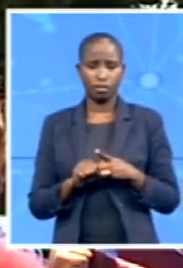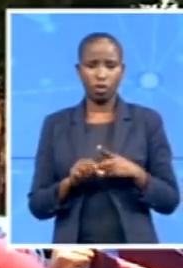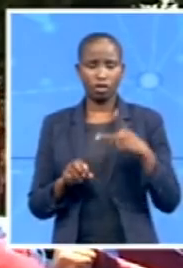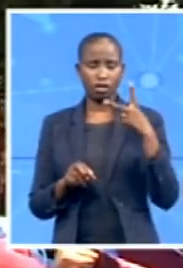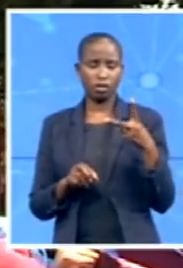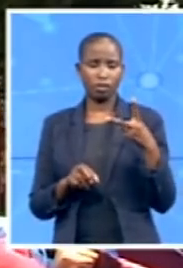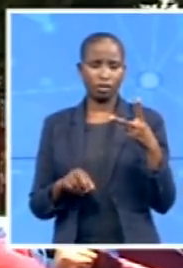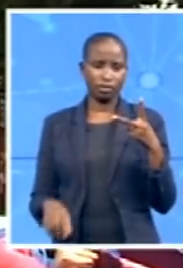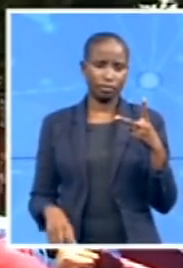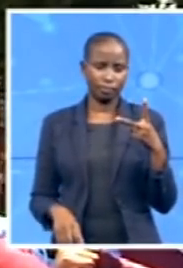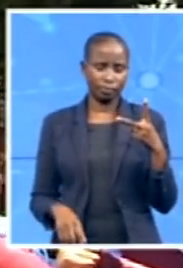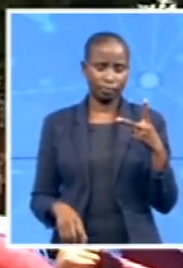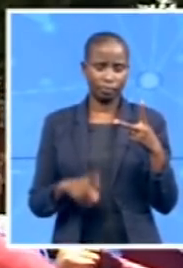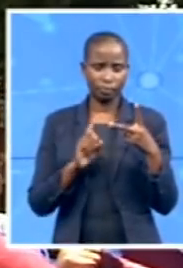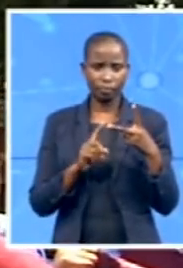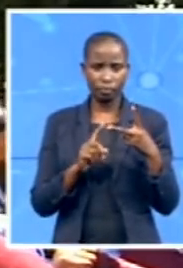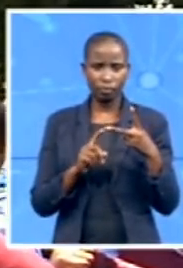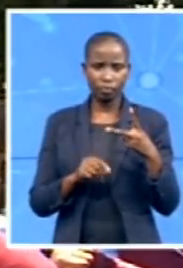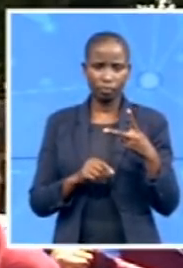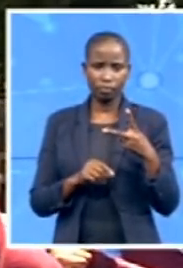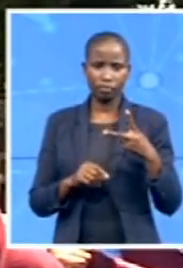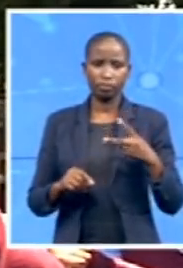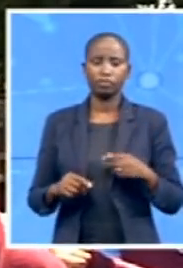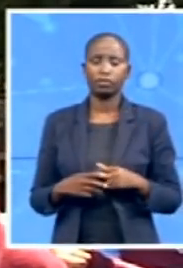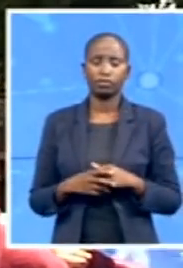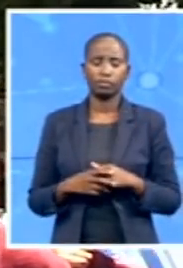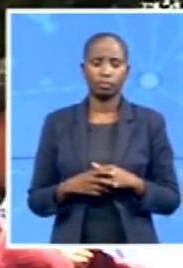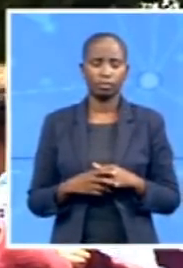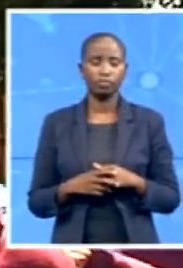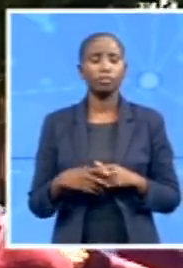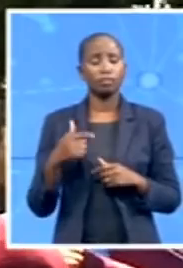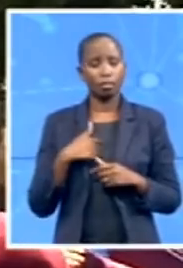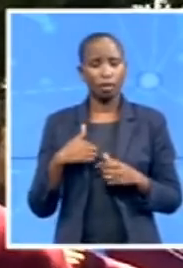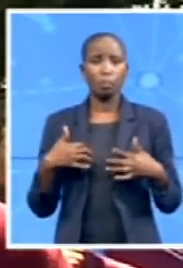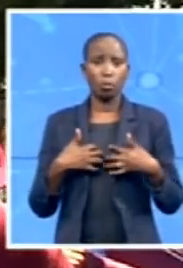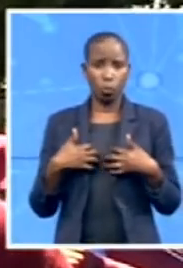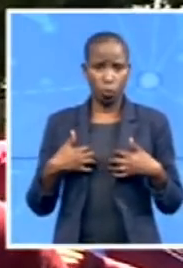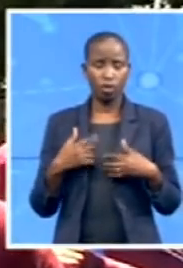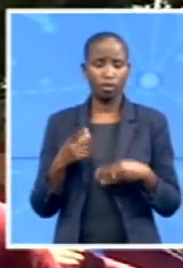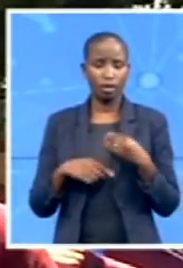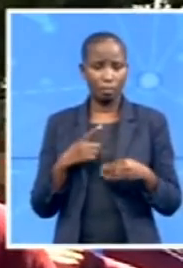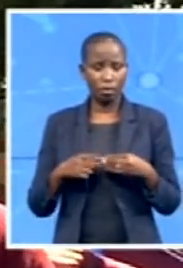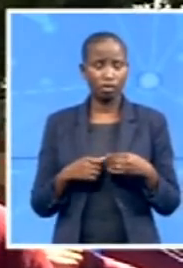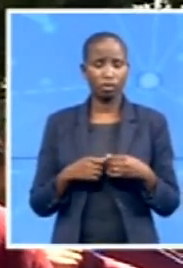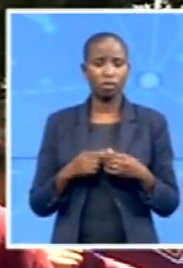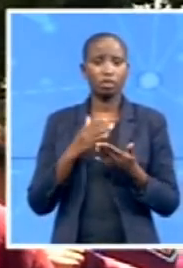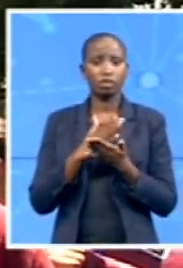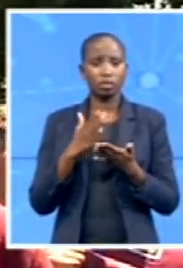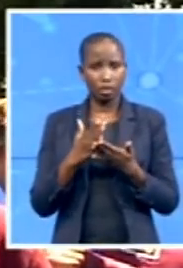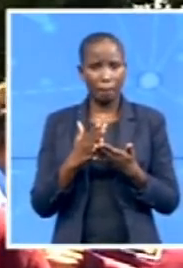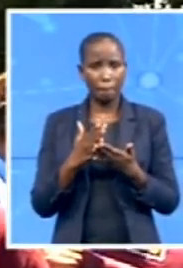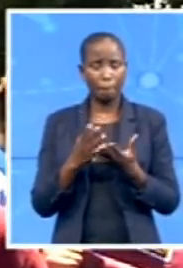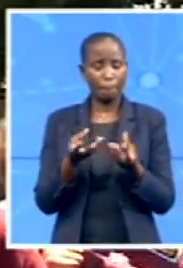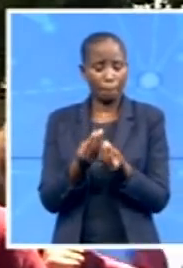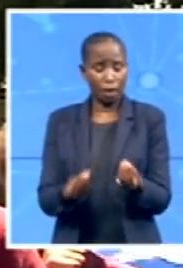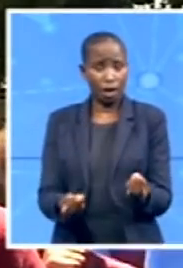The second part, I'm worried about those learners that have evidence of what